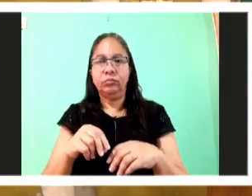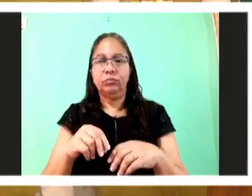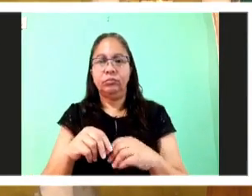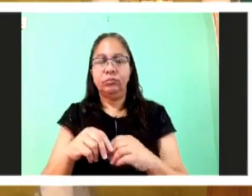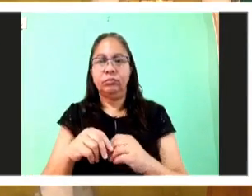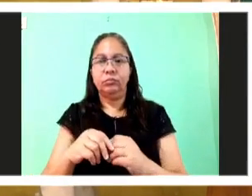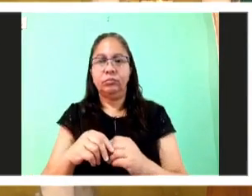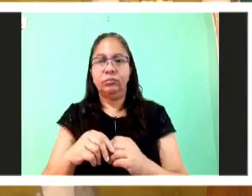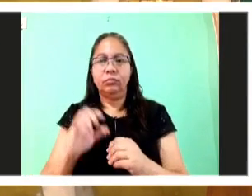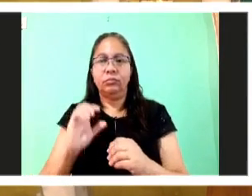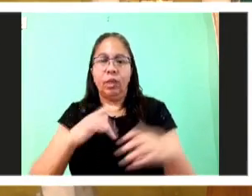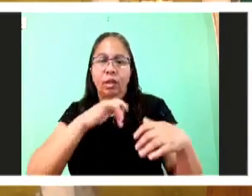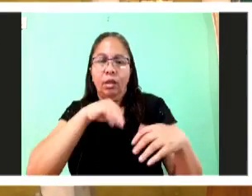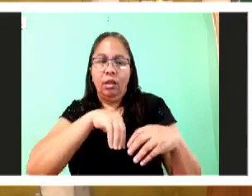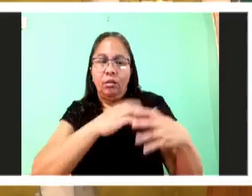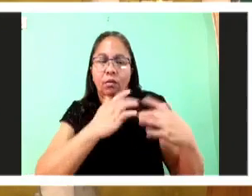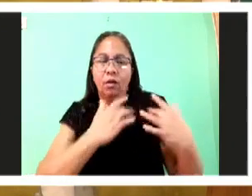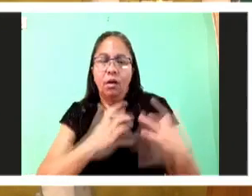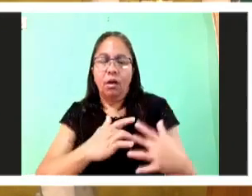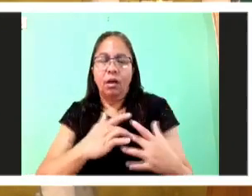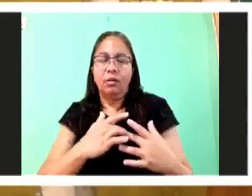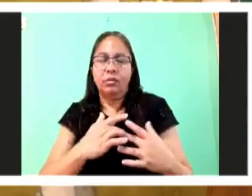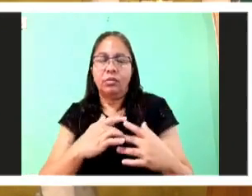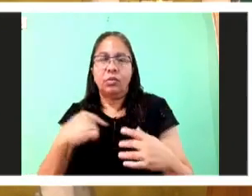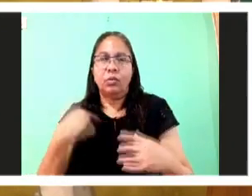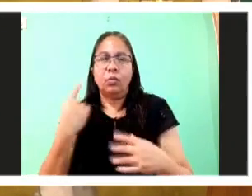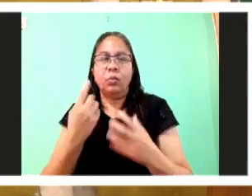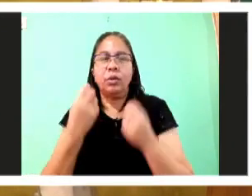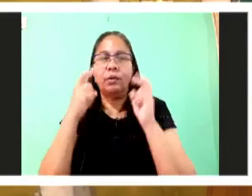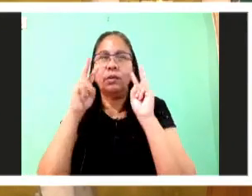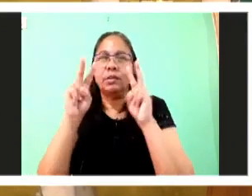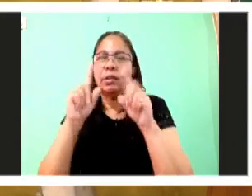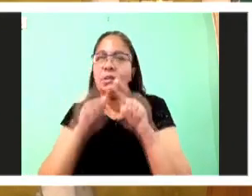In our hearts, let us see all the ways in which we have